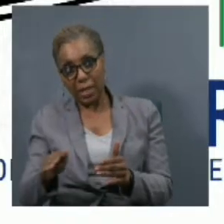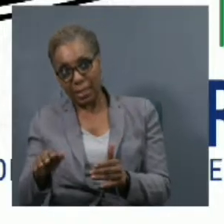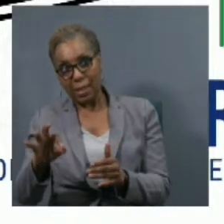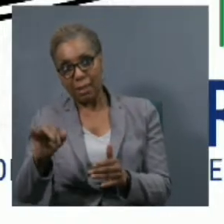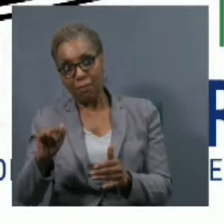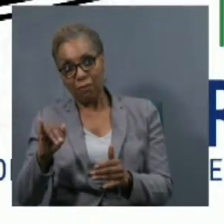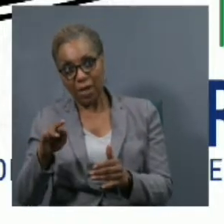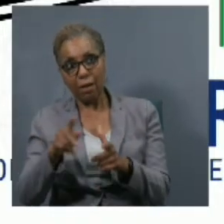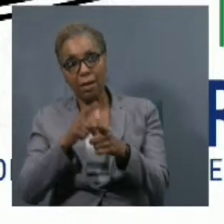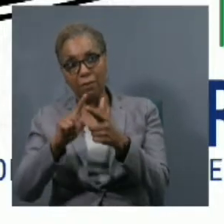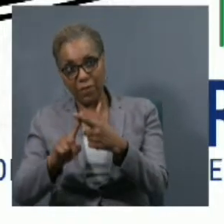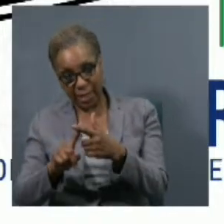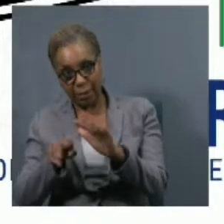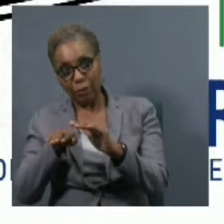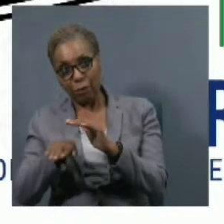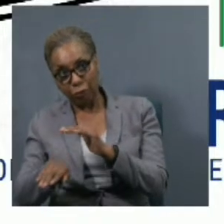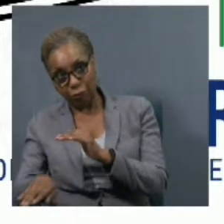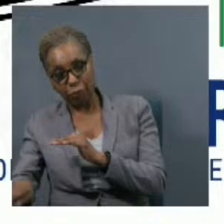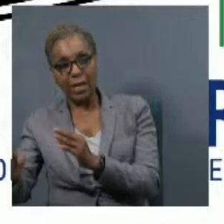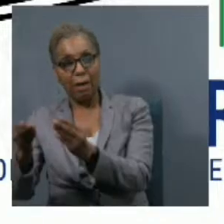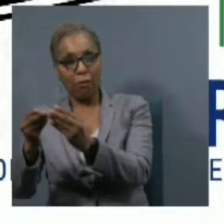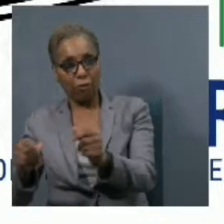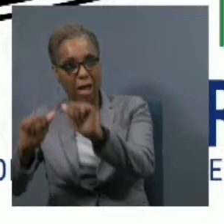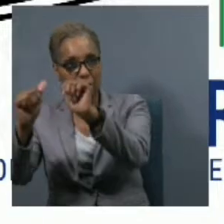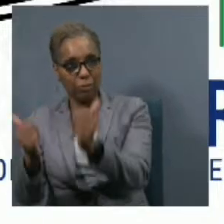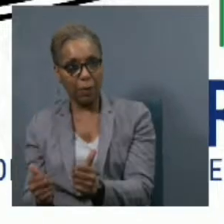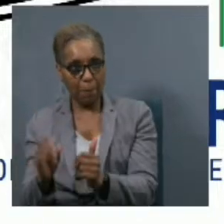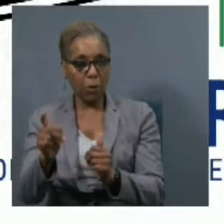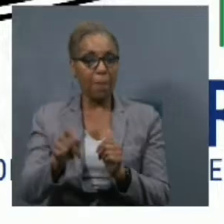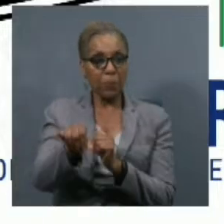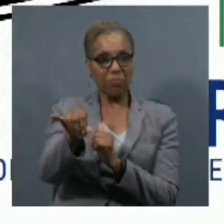to deteriorate. So what this